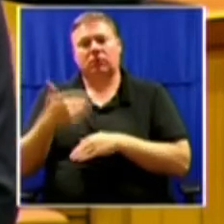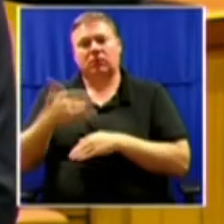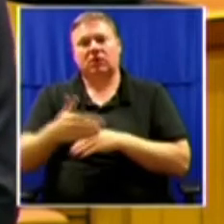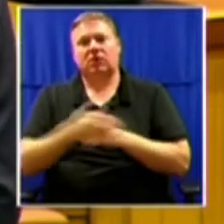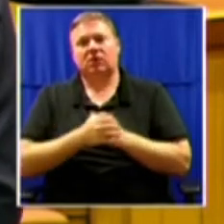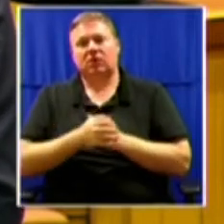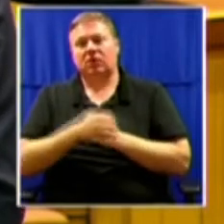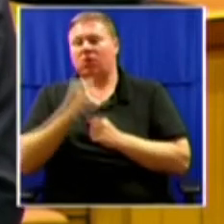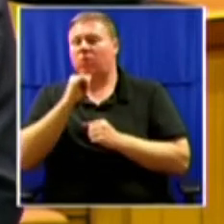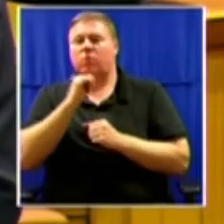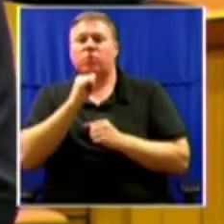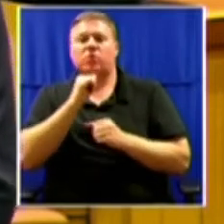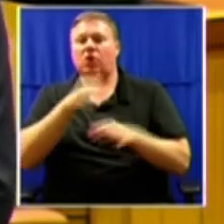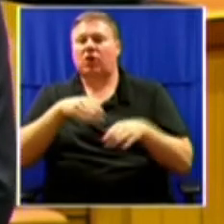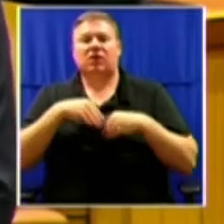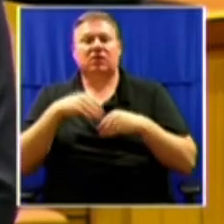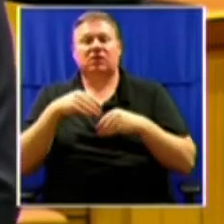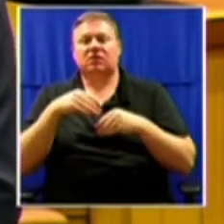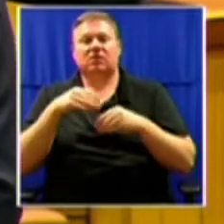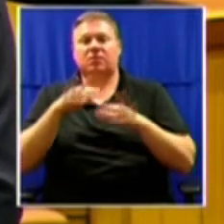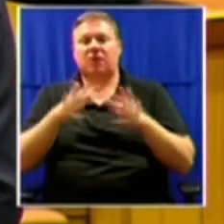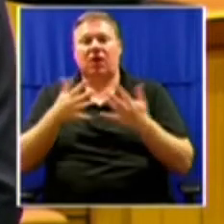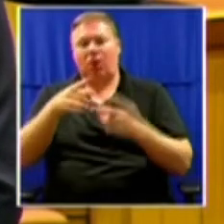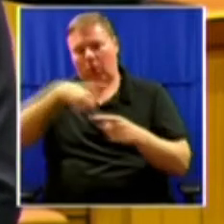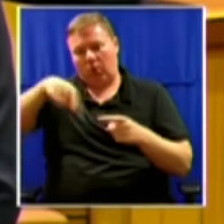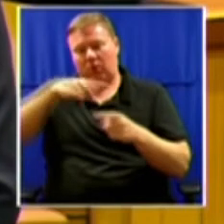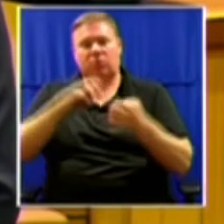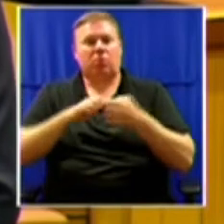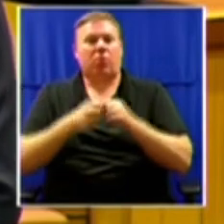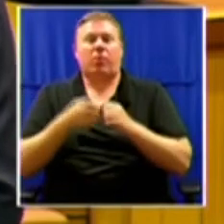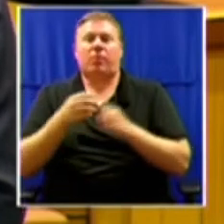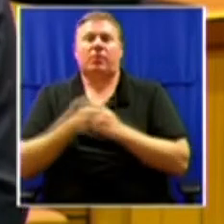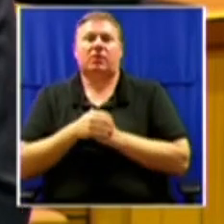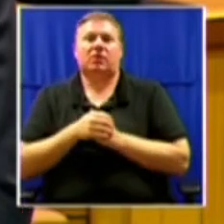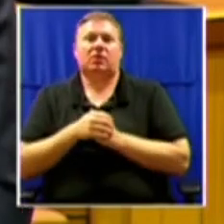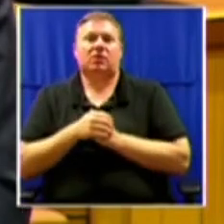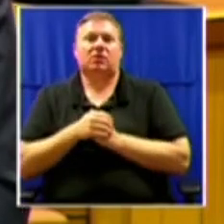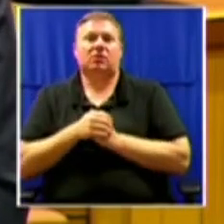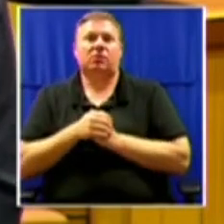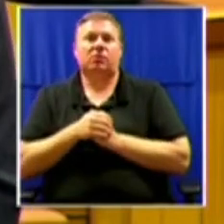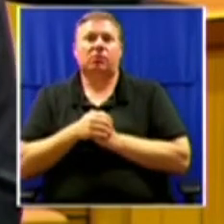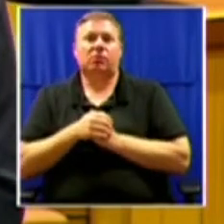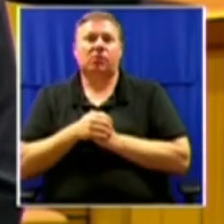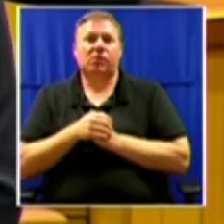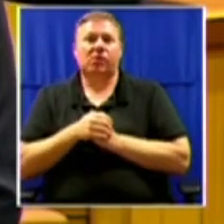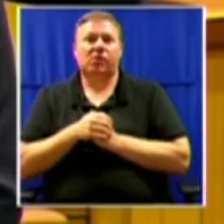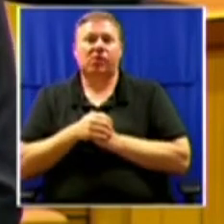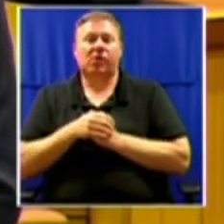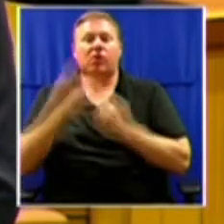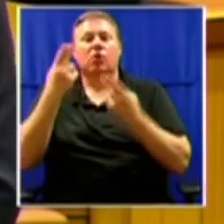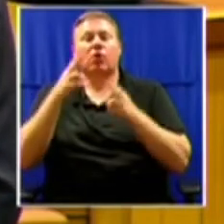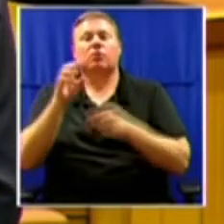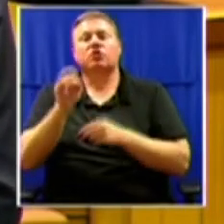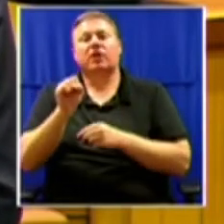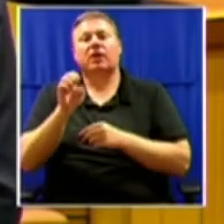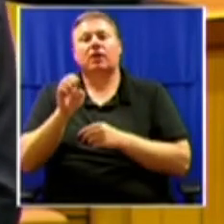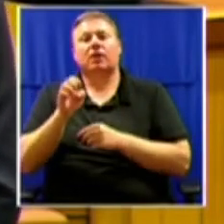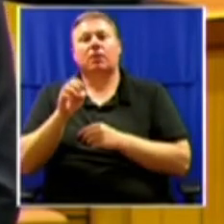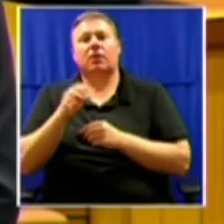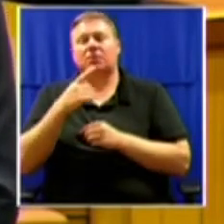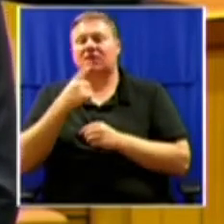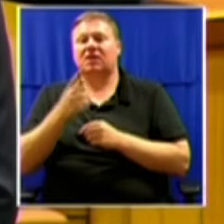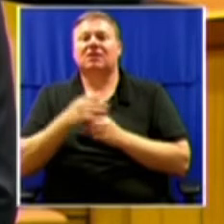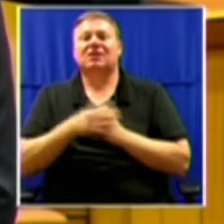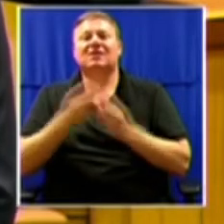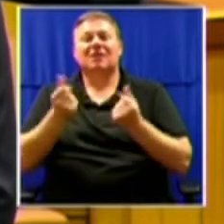to these kind of activities. But as the Honorable Sheikh has said, from time to time,